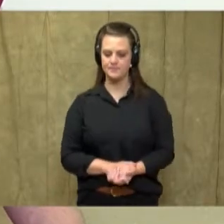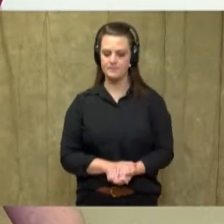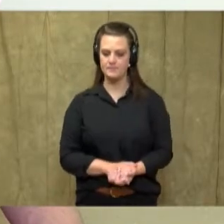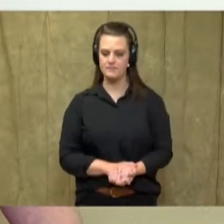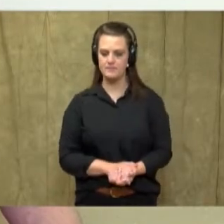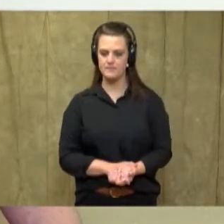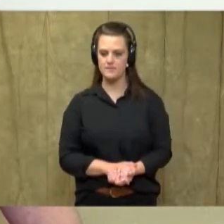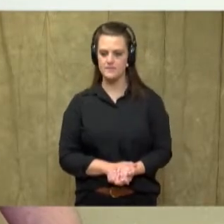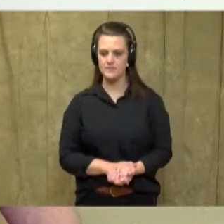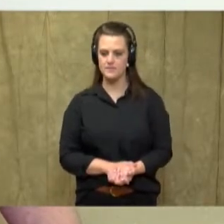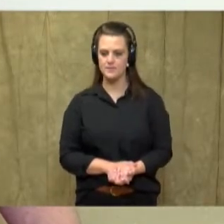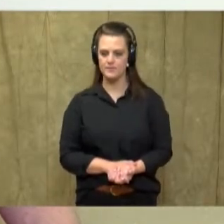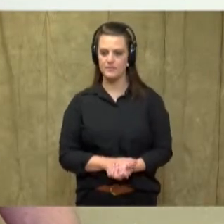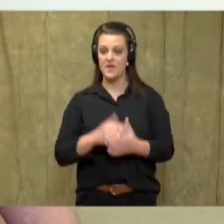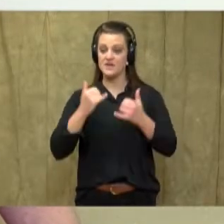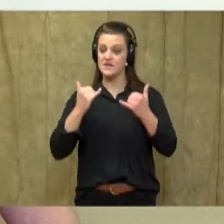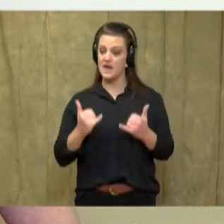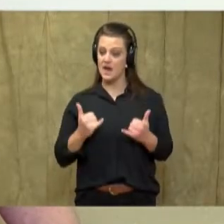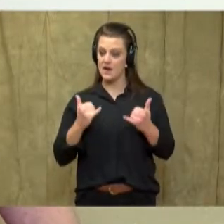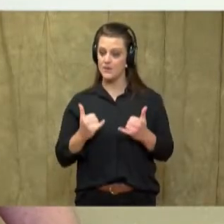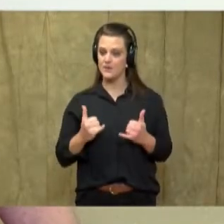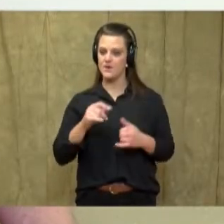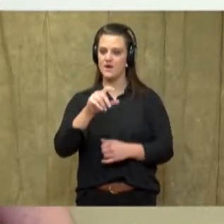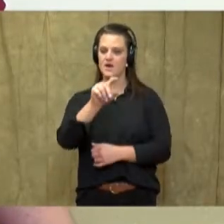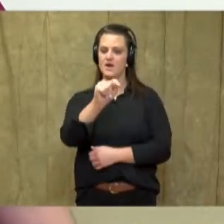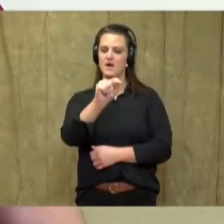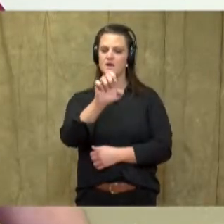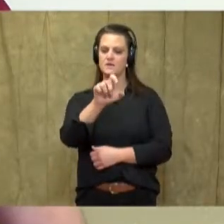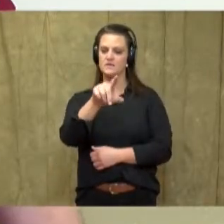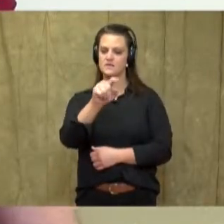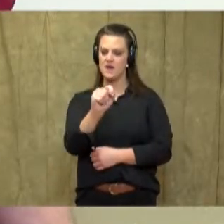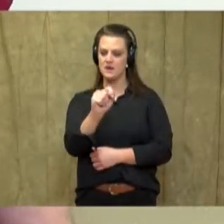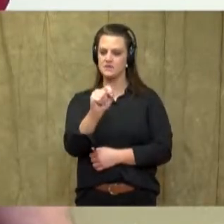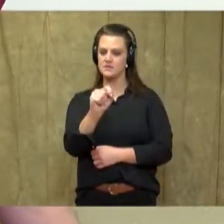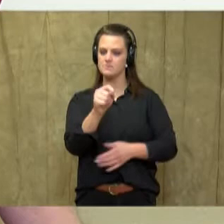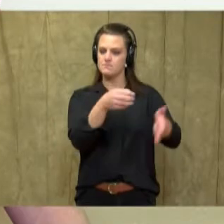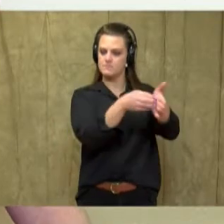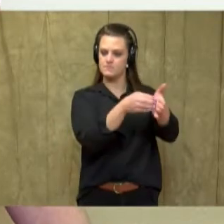to look into a text.